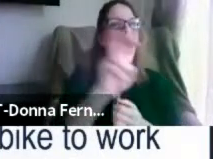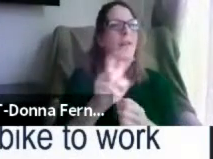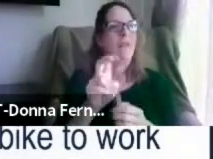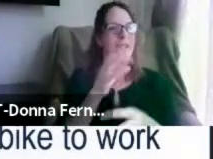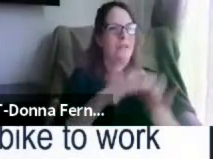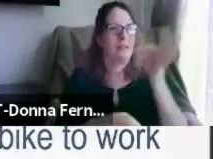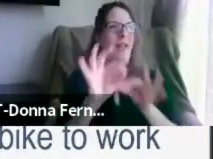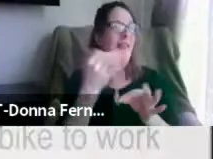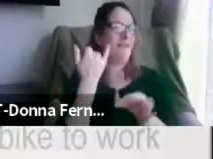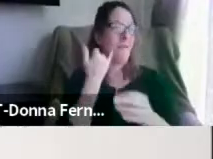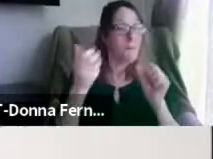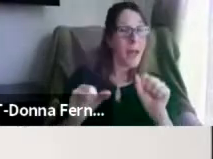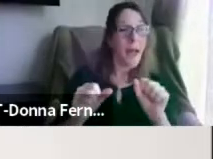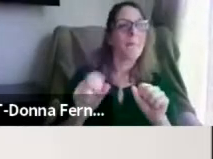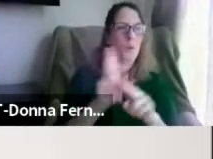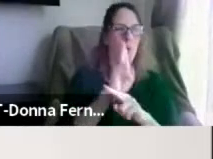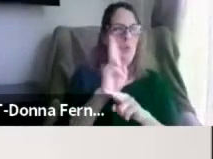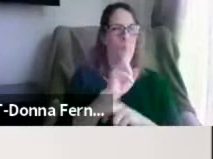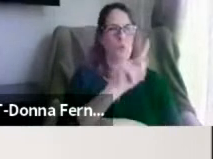teleconferencing when possible.